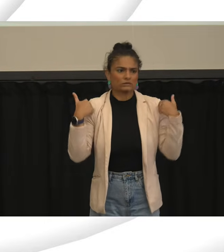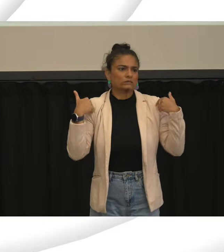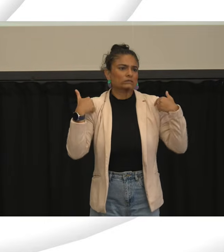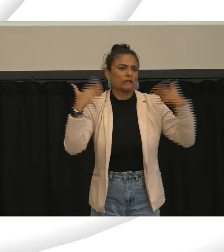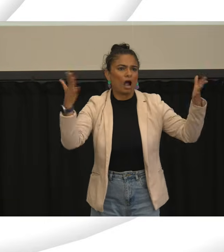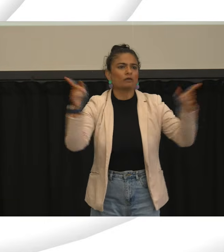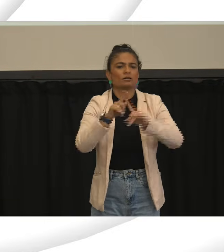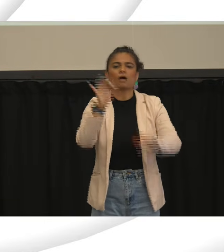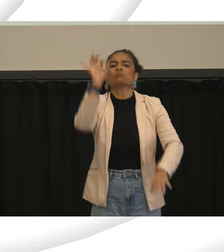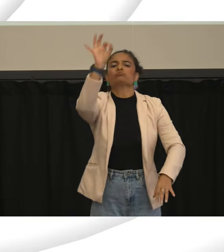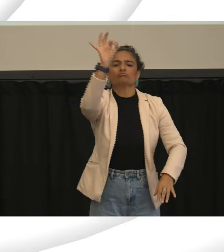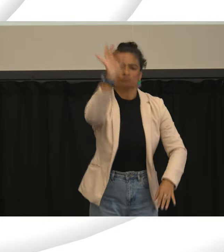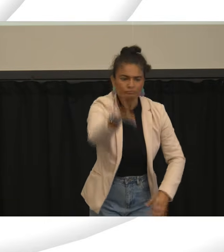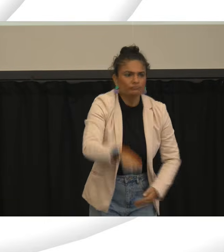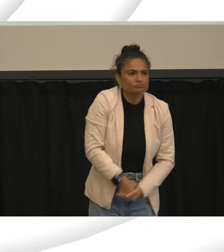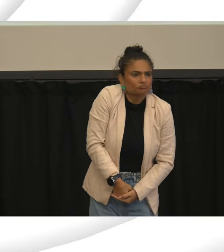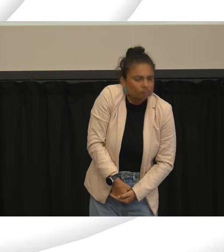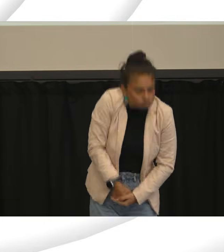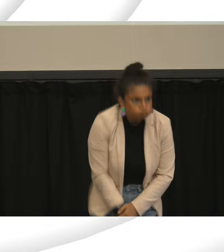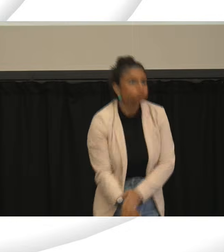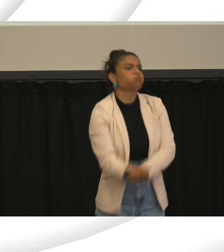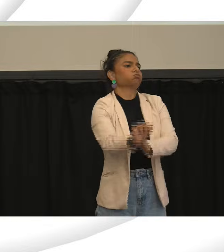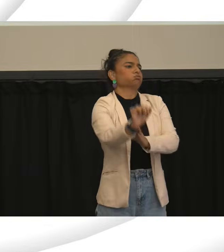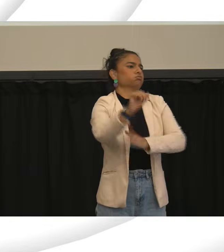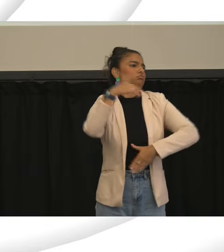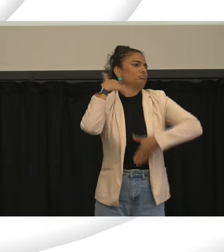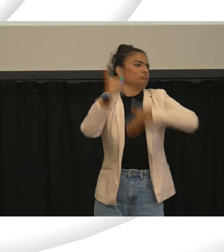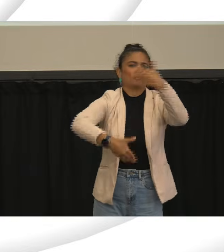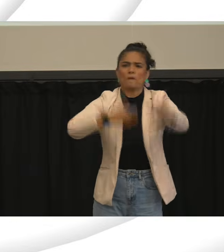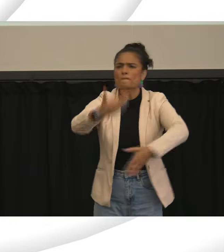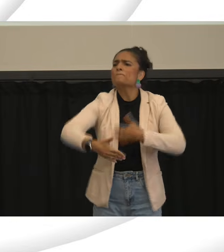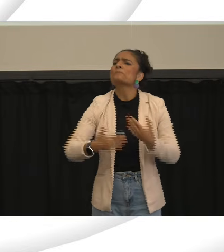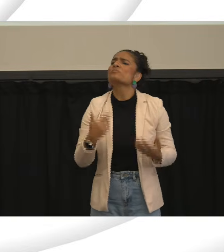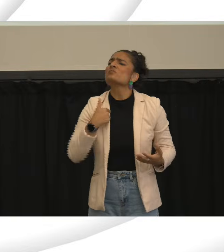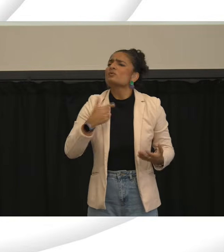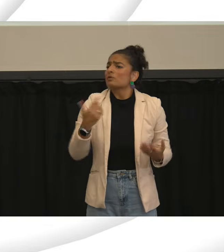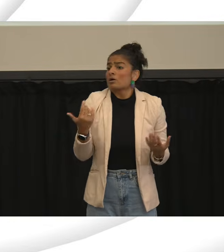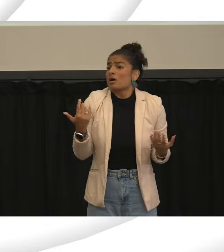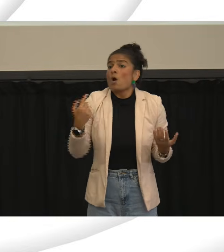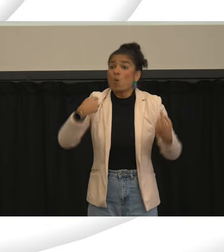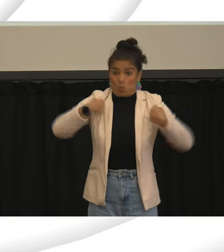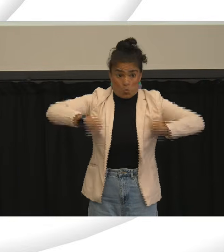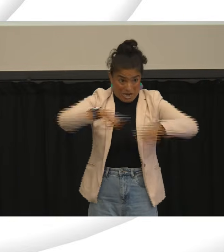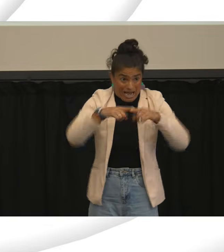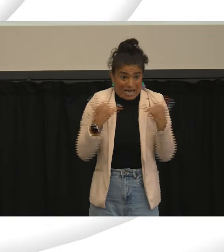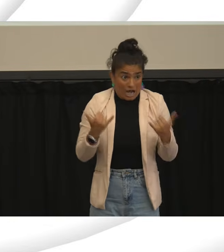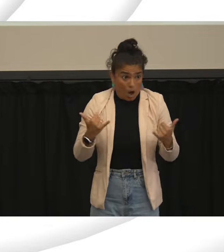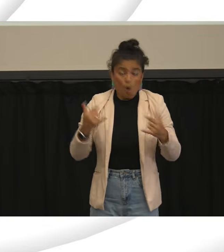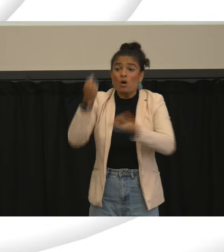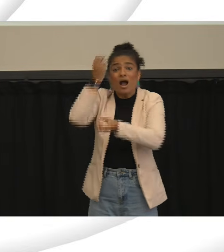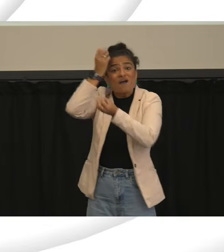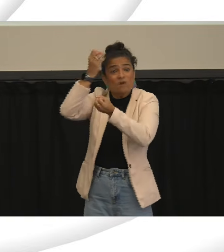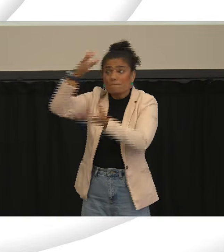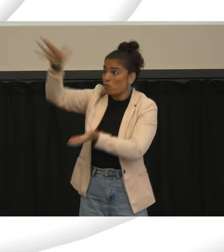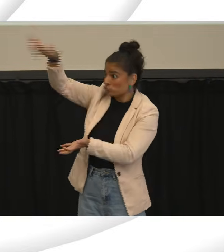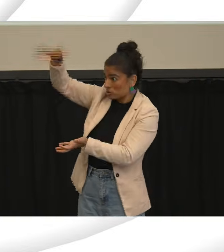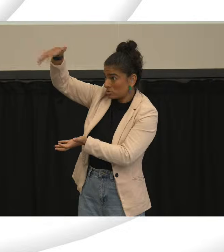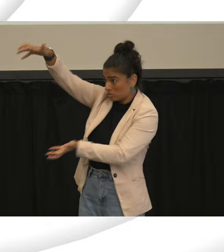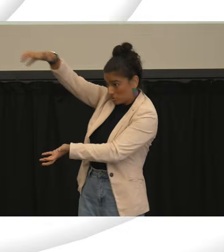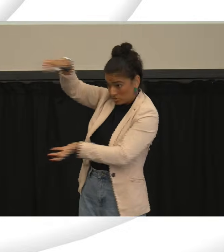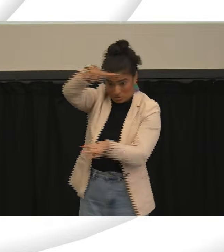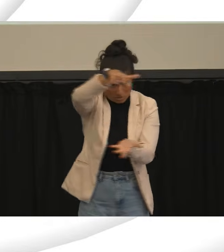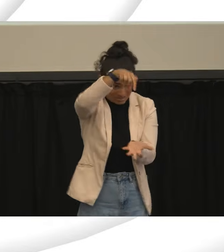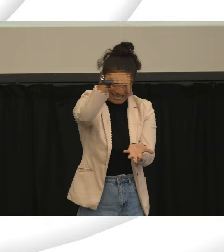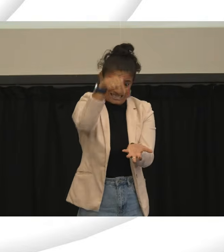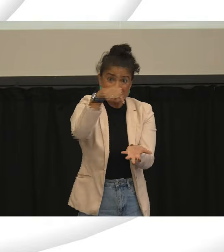So let's look at this as the point of departure. This is where a baby is born. And just like that